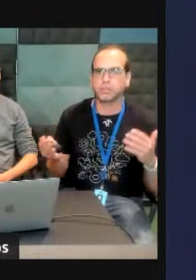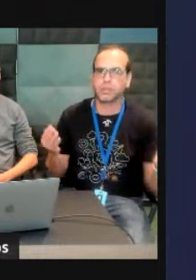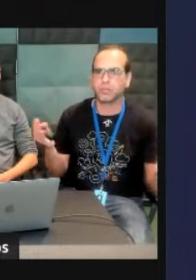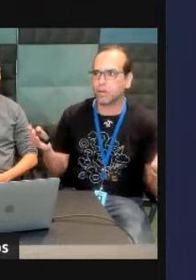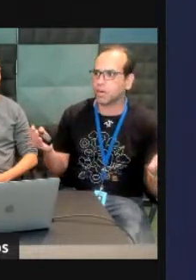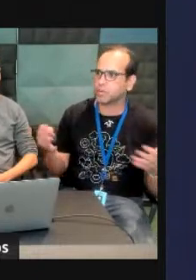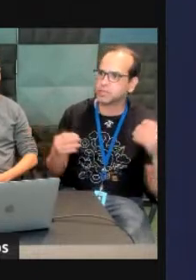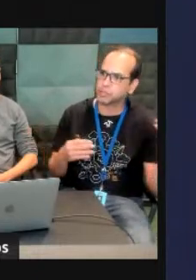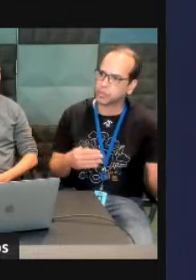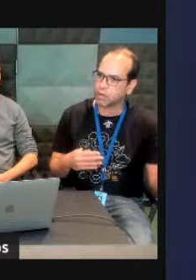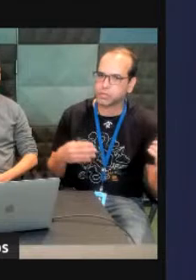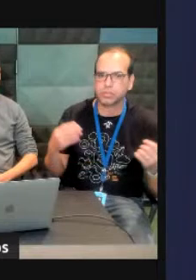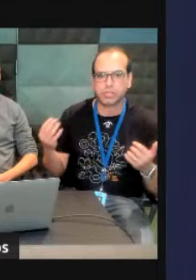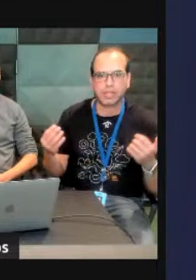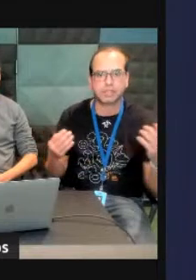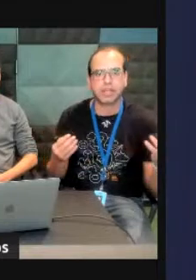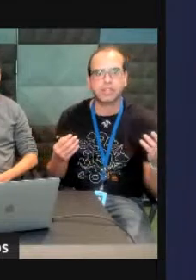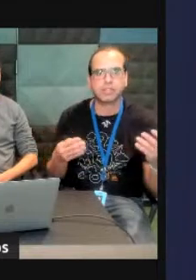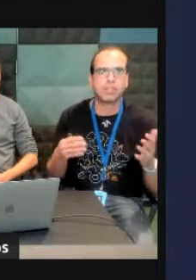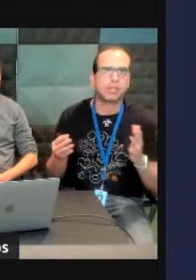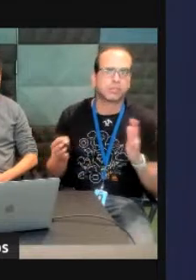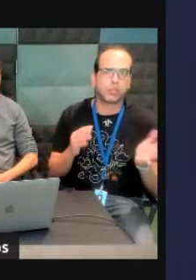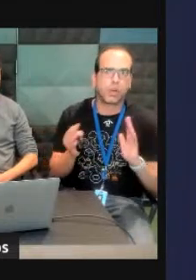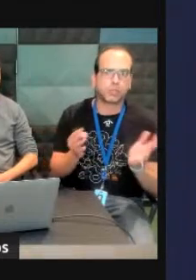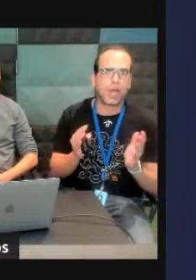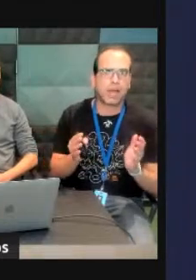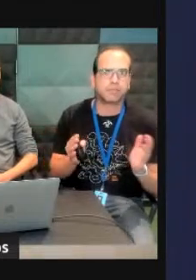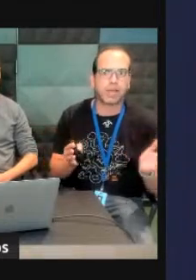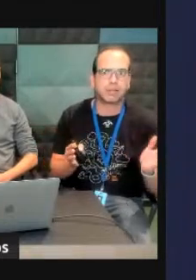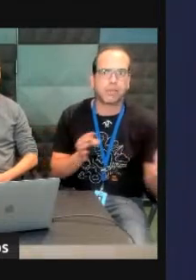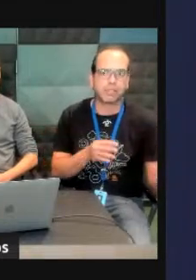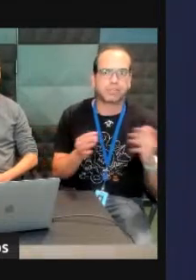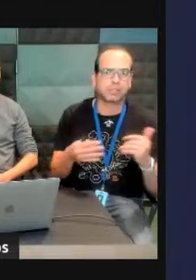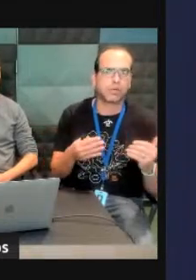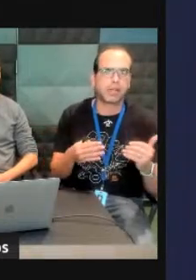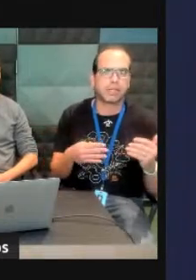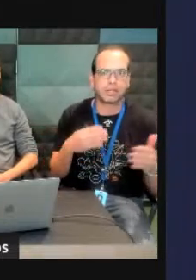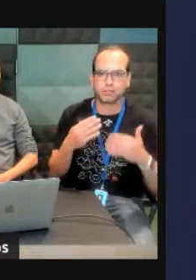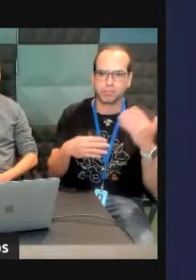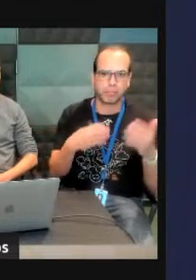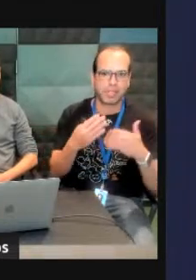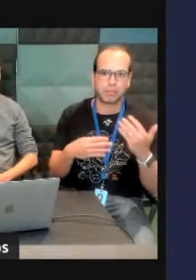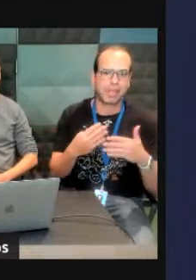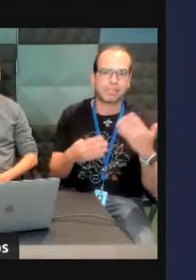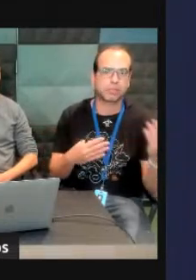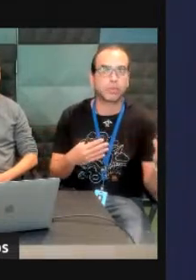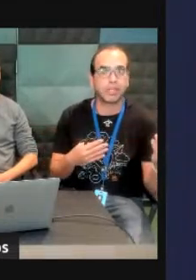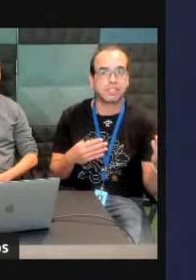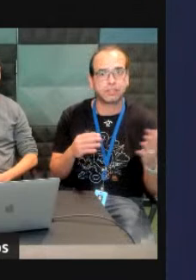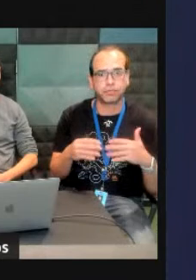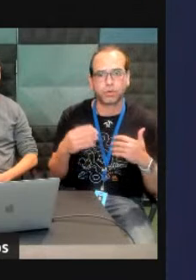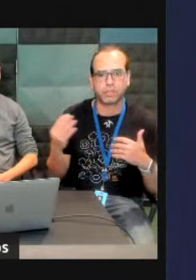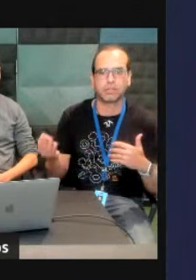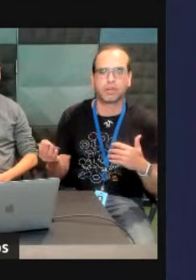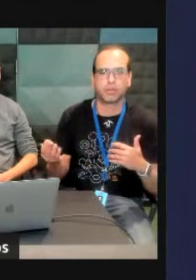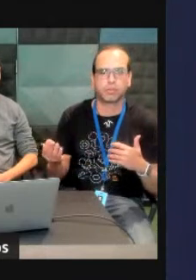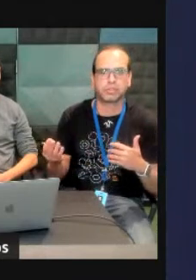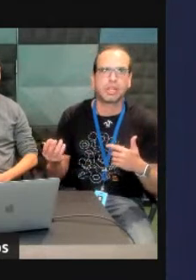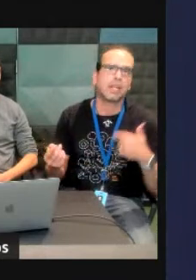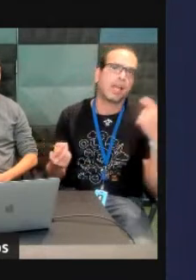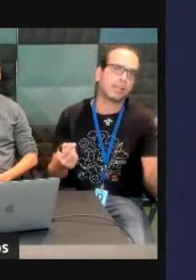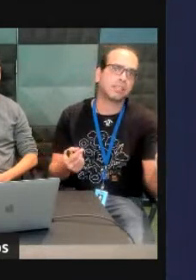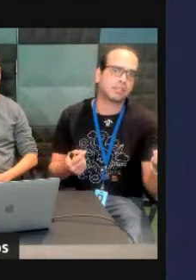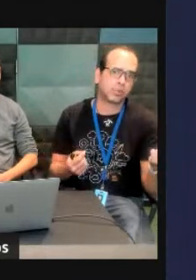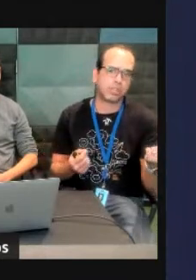used for a different environment, a production, test, staging. So you want to have that matching correctly and make it super easy for the